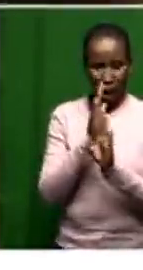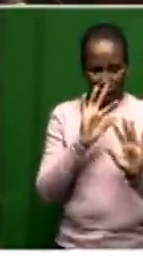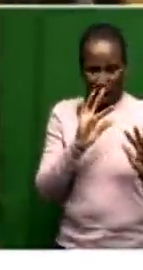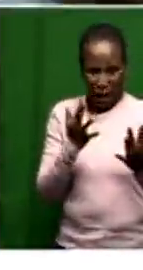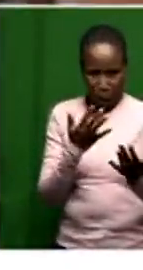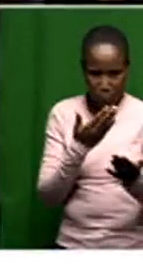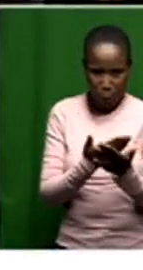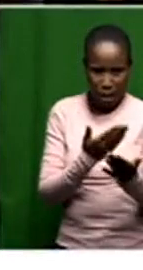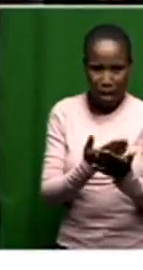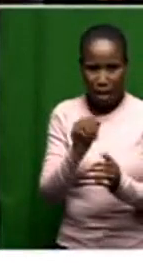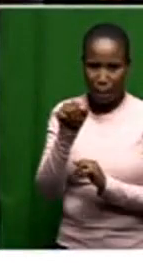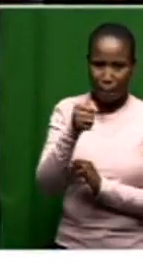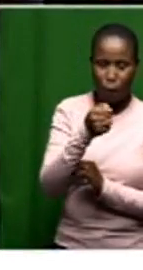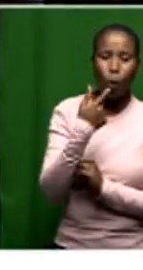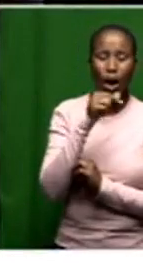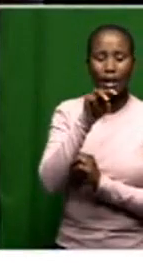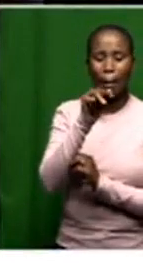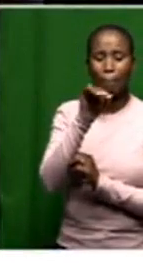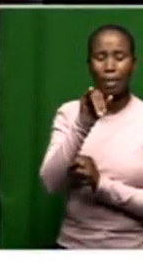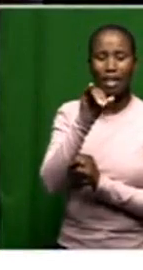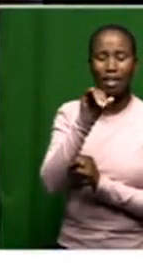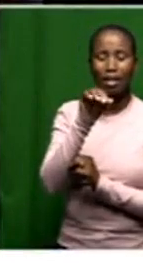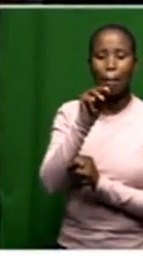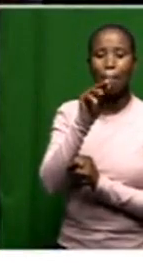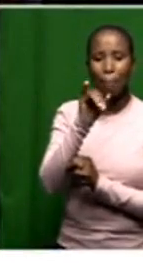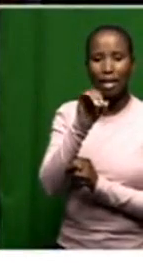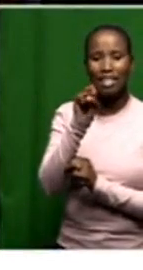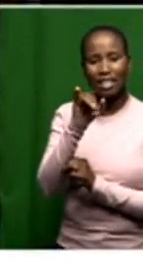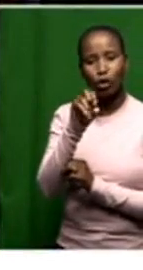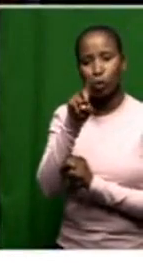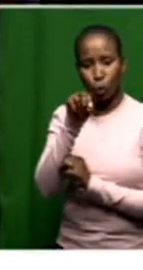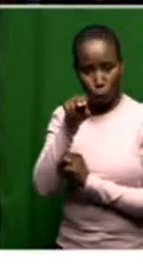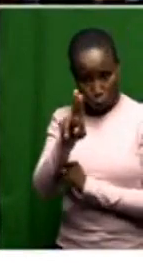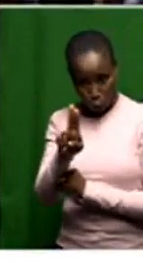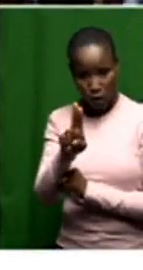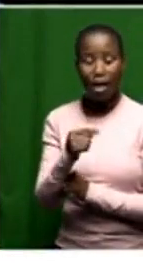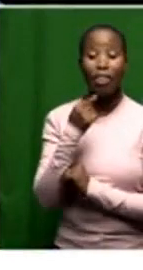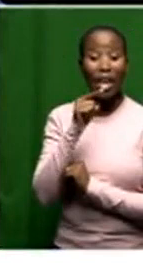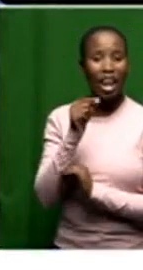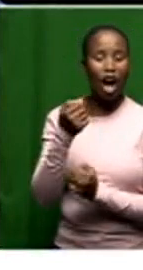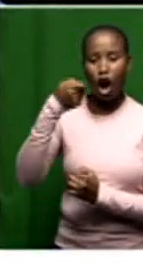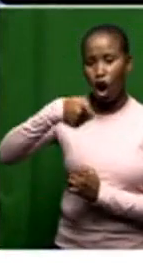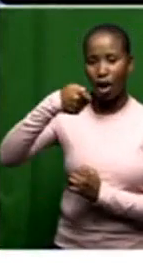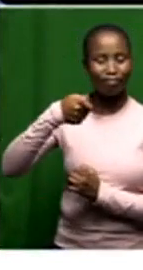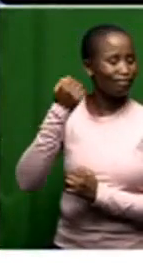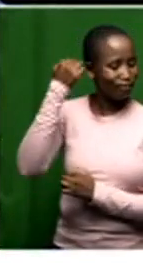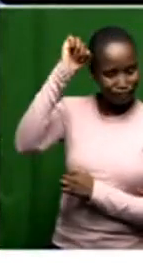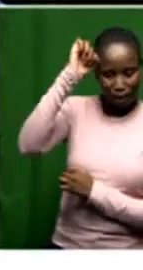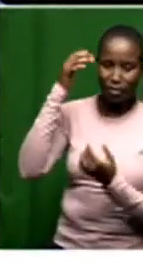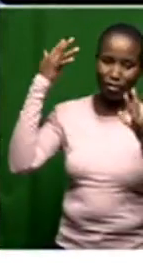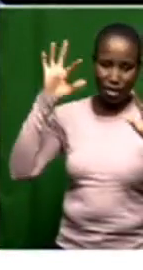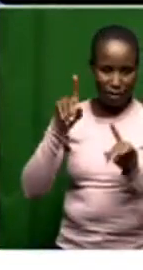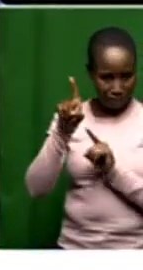install Misuzulu. The Queen and Prince Mbonisi's applications were dismissed with cost. The court also ruled